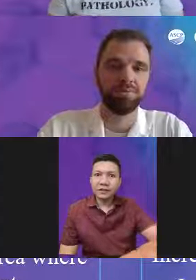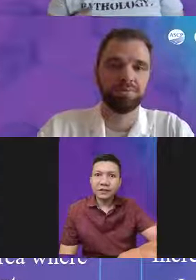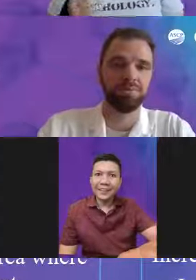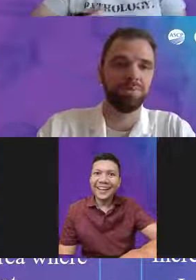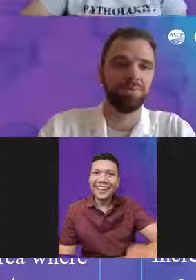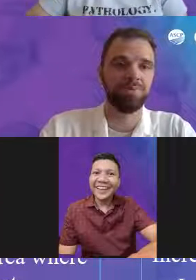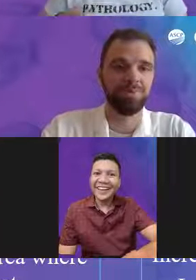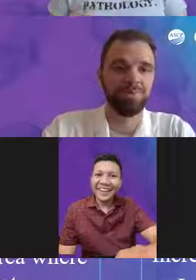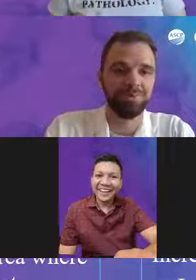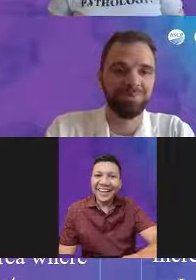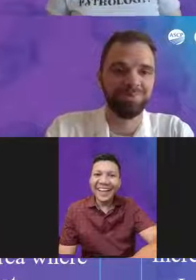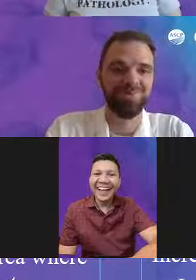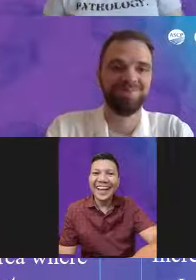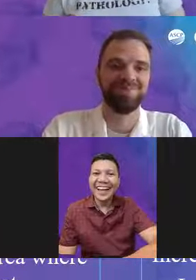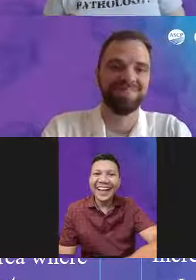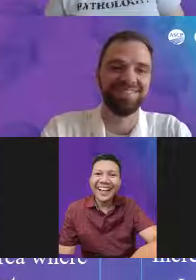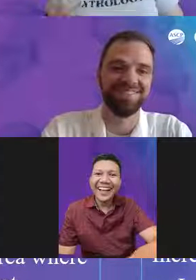too.